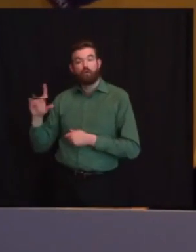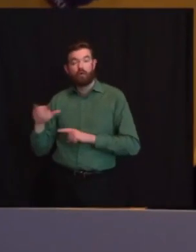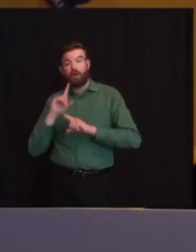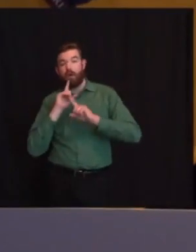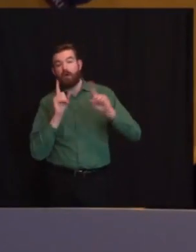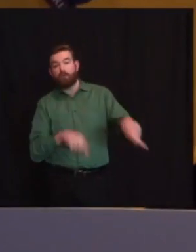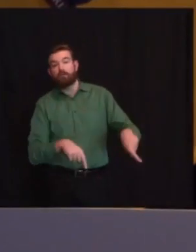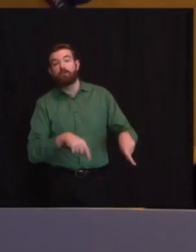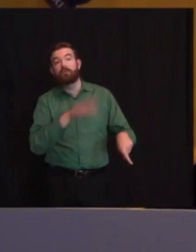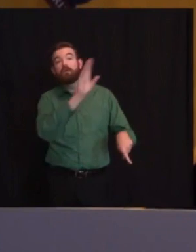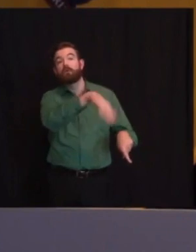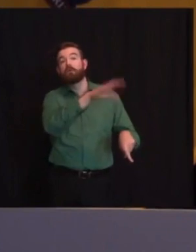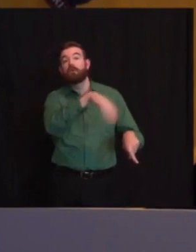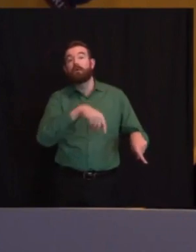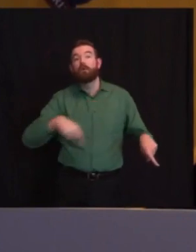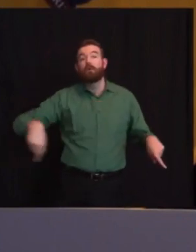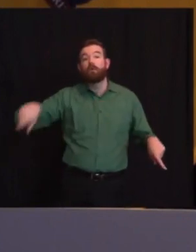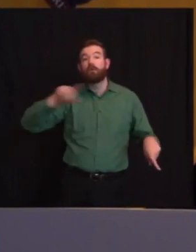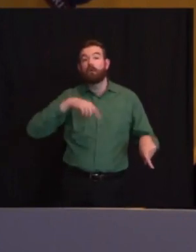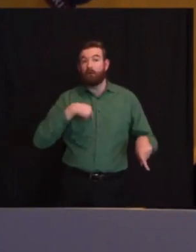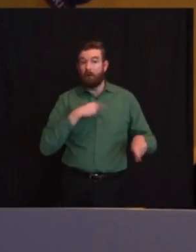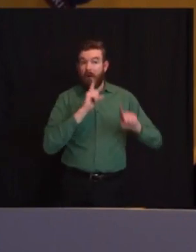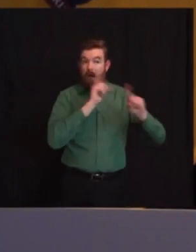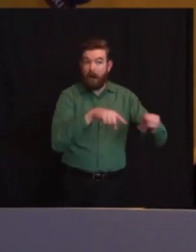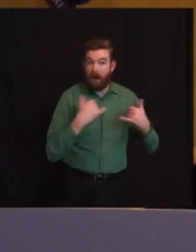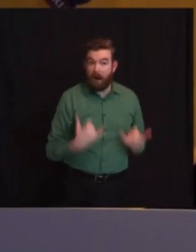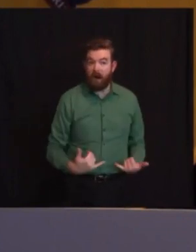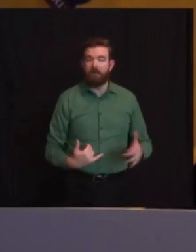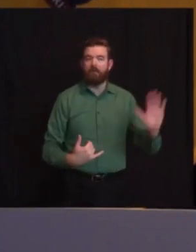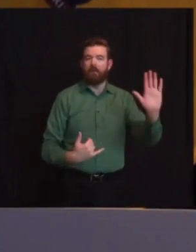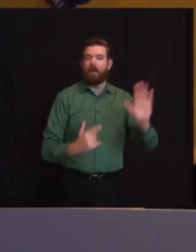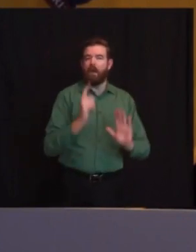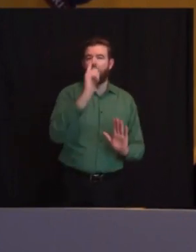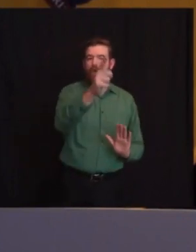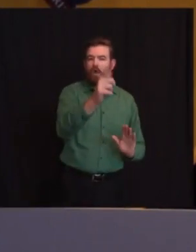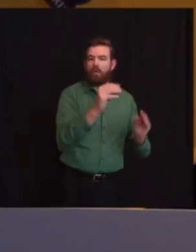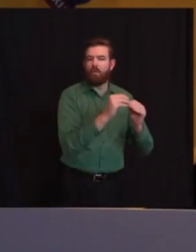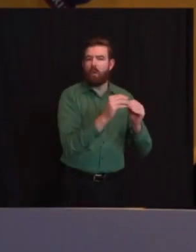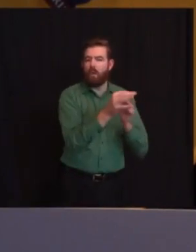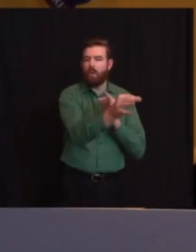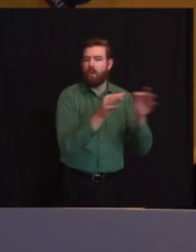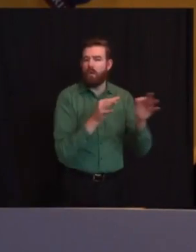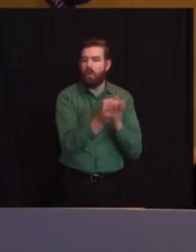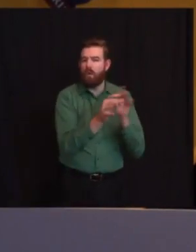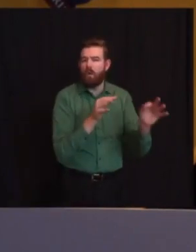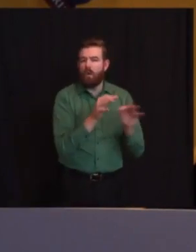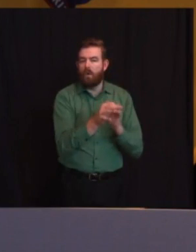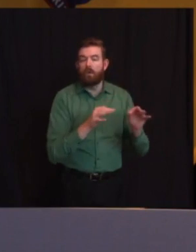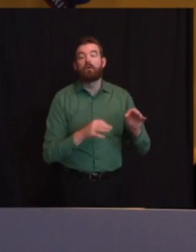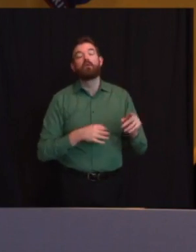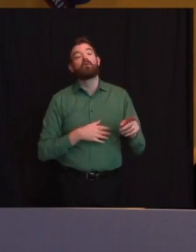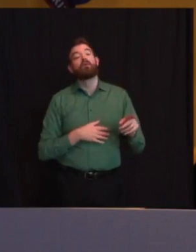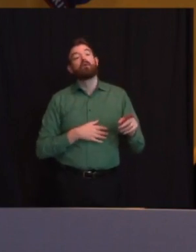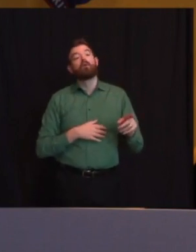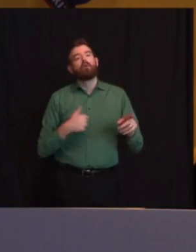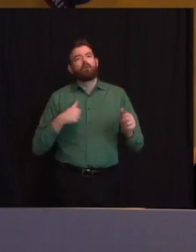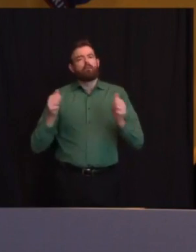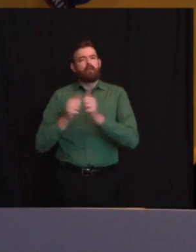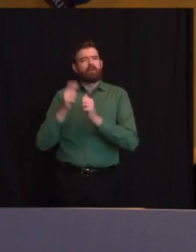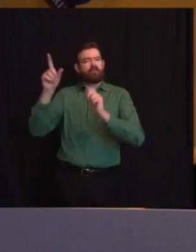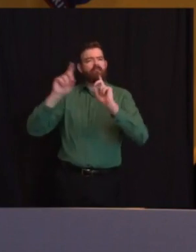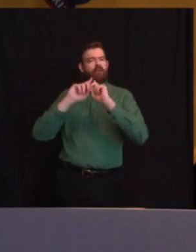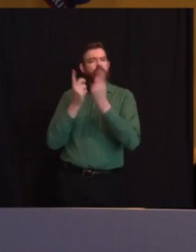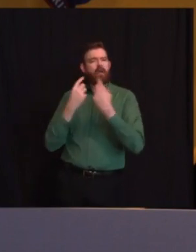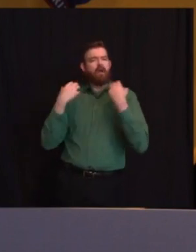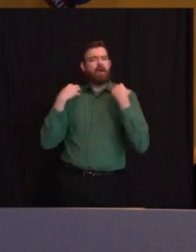are being tested along with the Department of Human Services and Rutgers. But